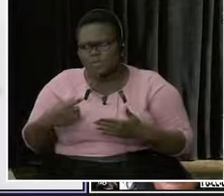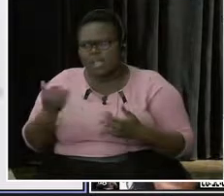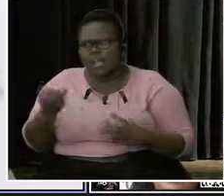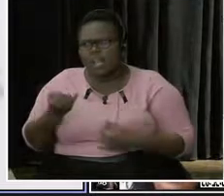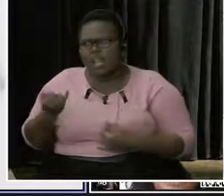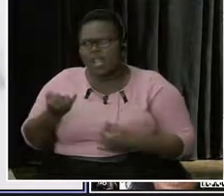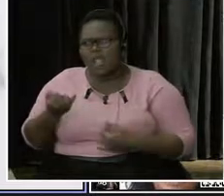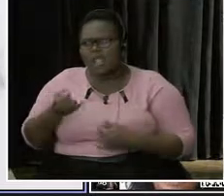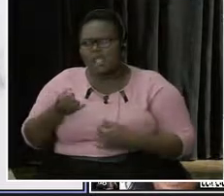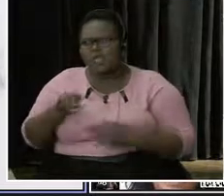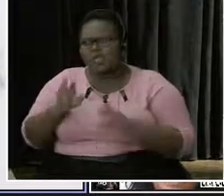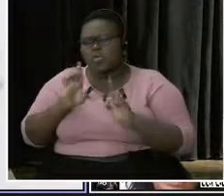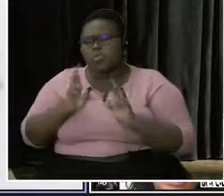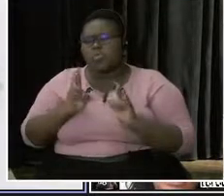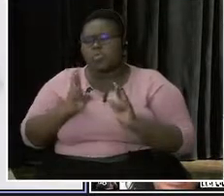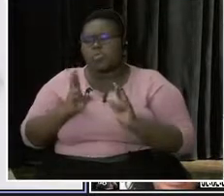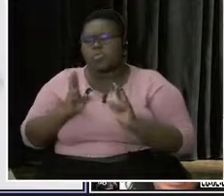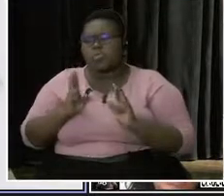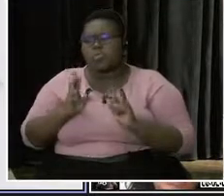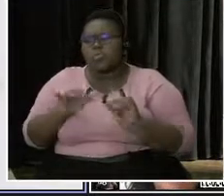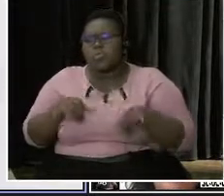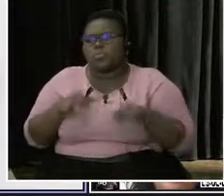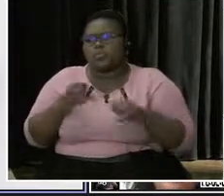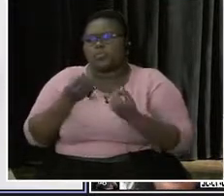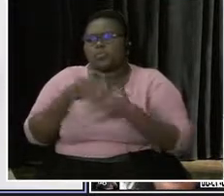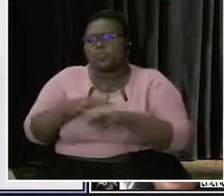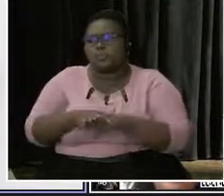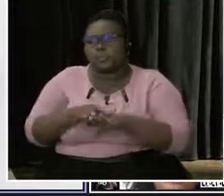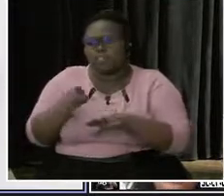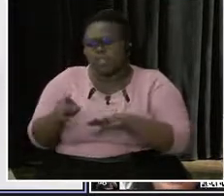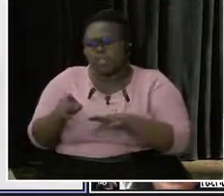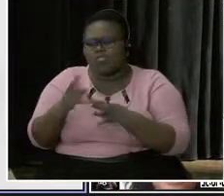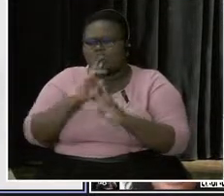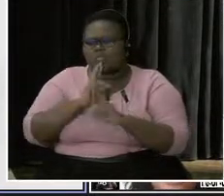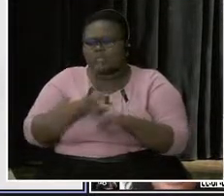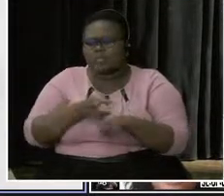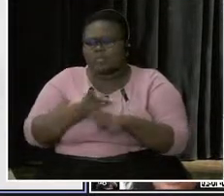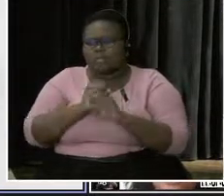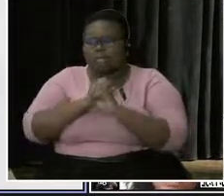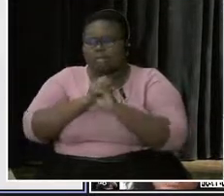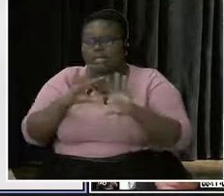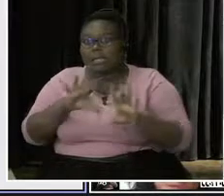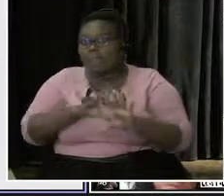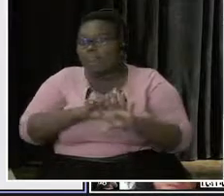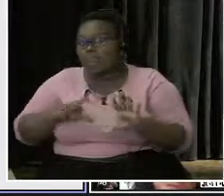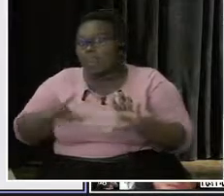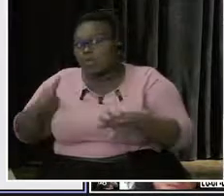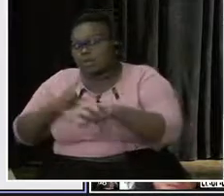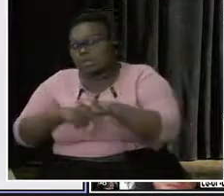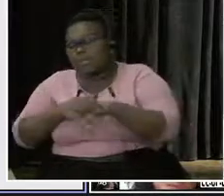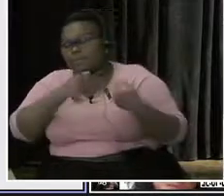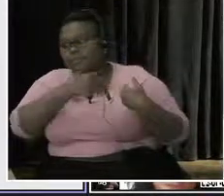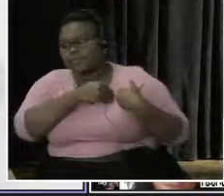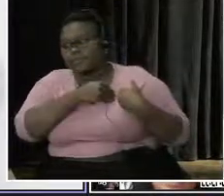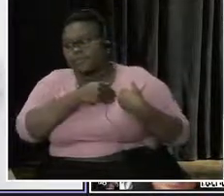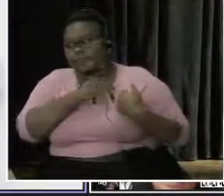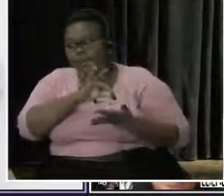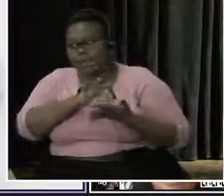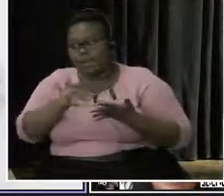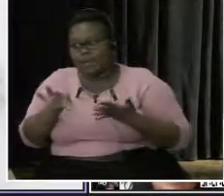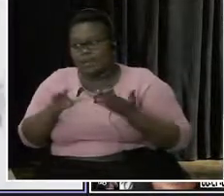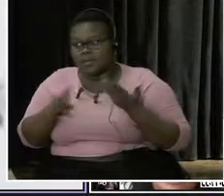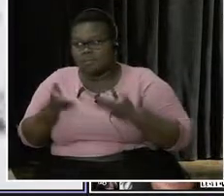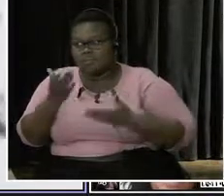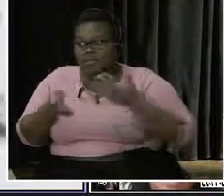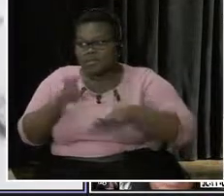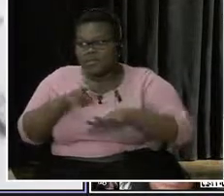that is actually ready for implementation. This report is clearly a long-term safety plan and may take the municipality maybe